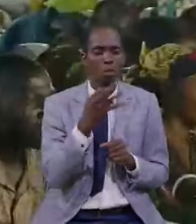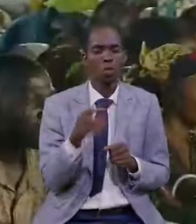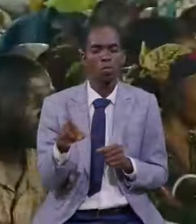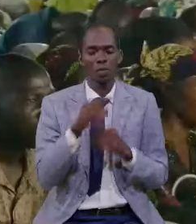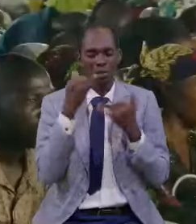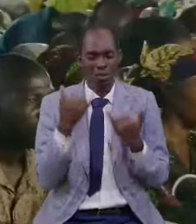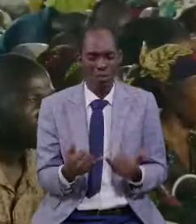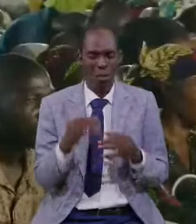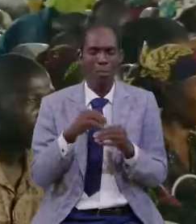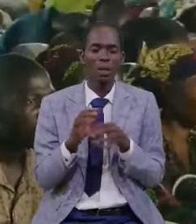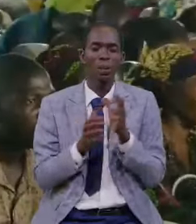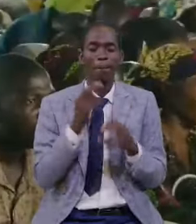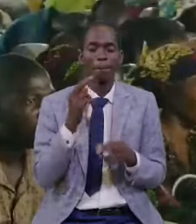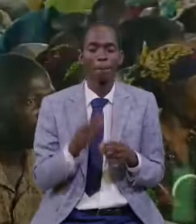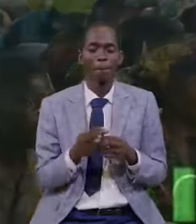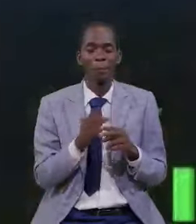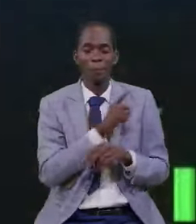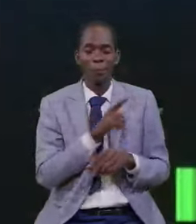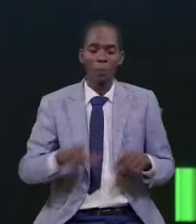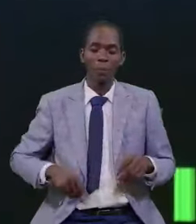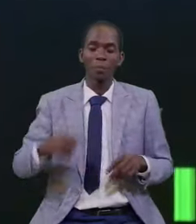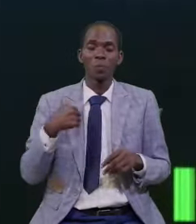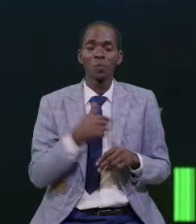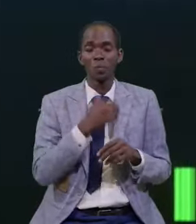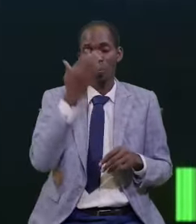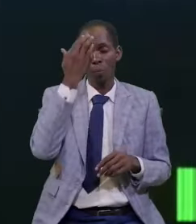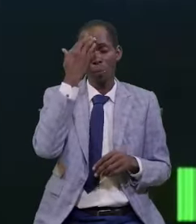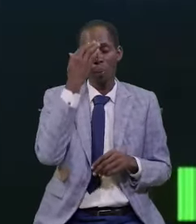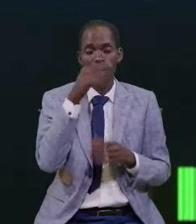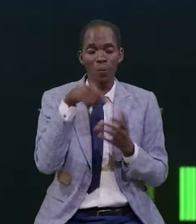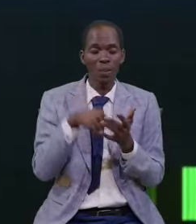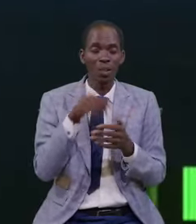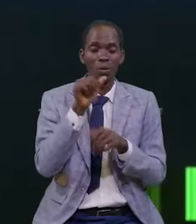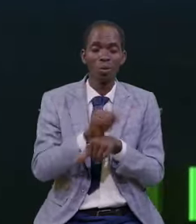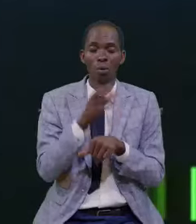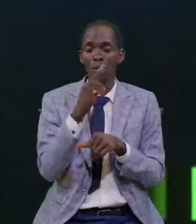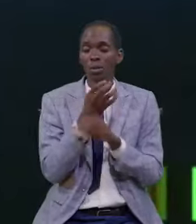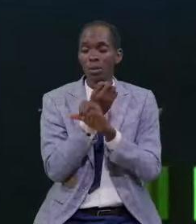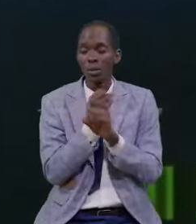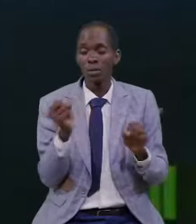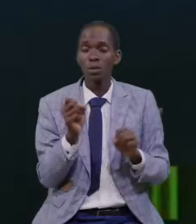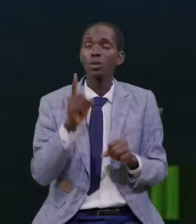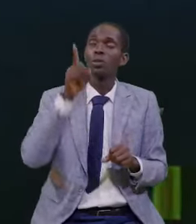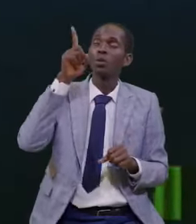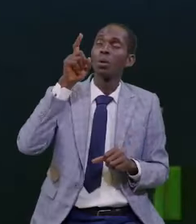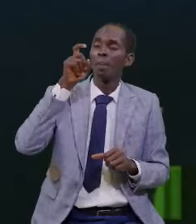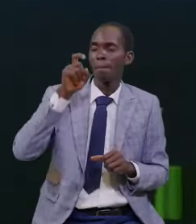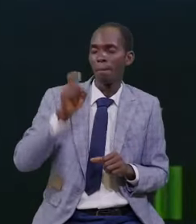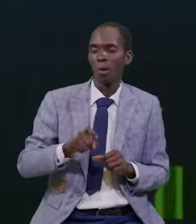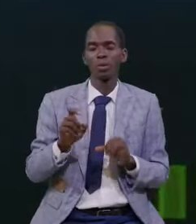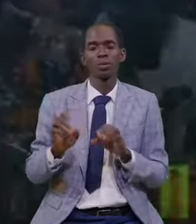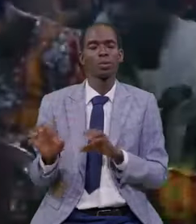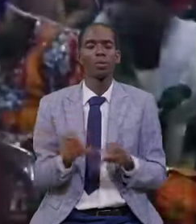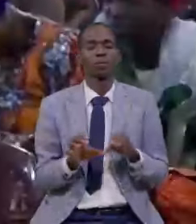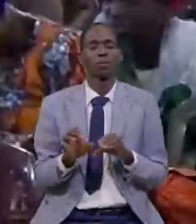name. Lord, we know this work of salvation you must do. You have